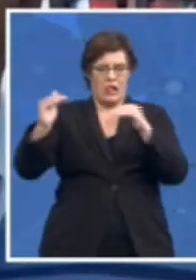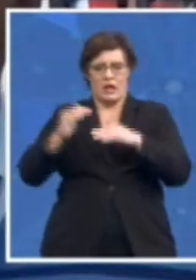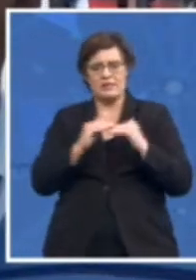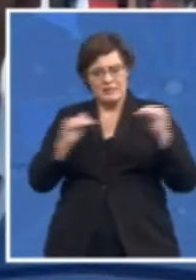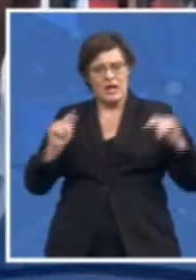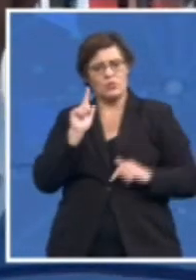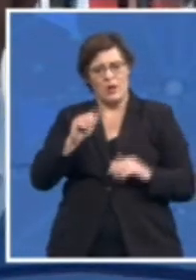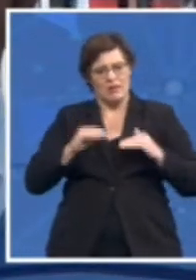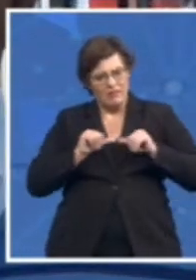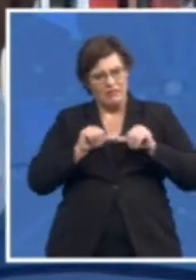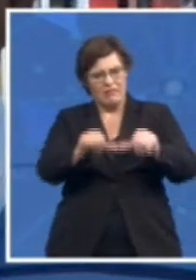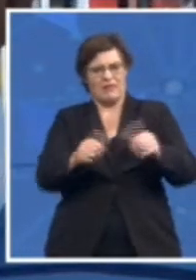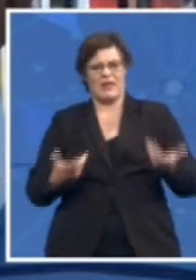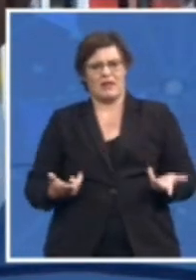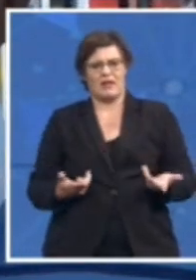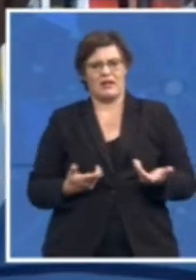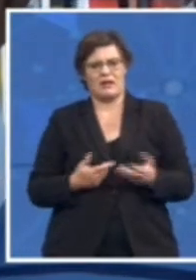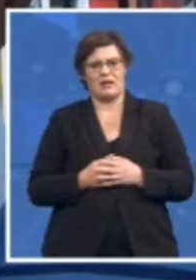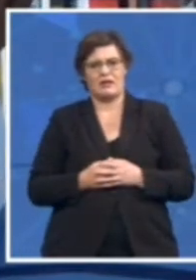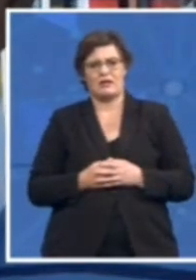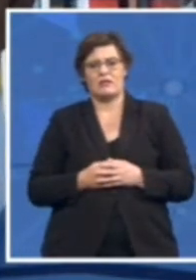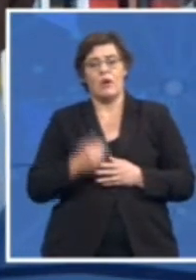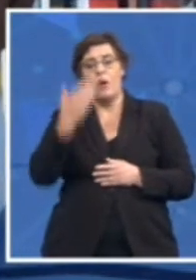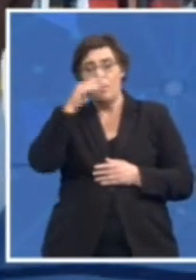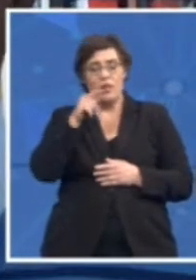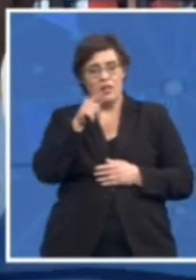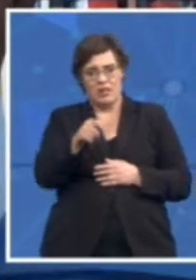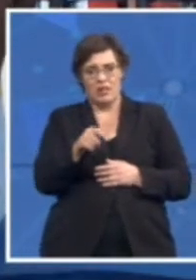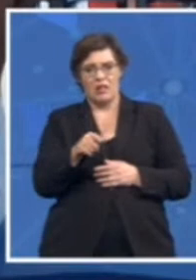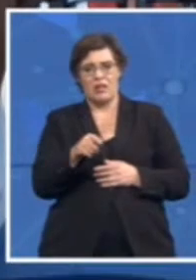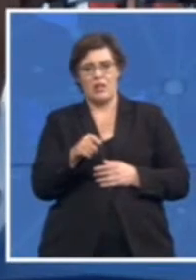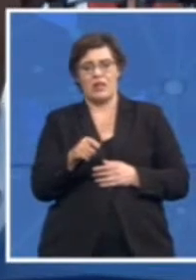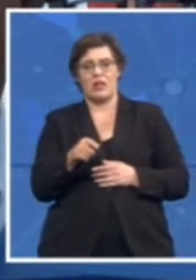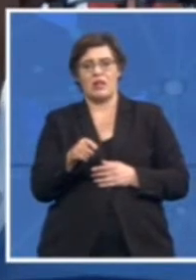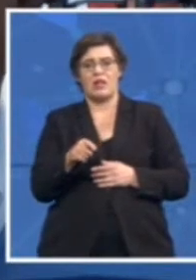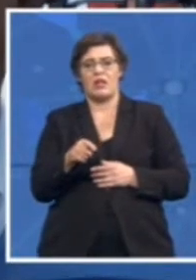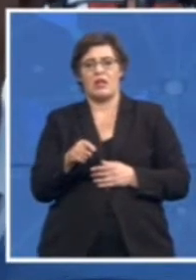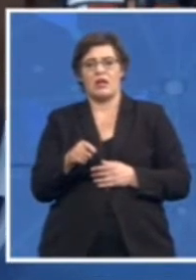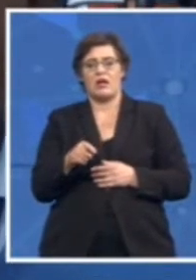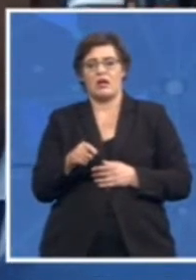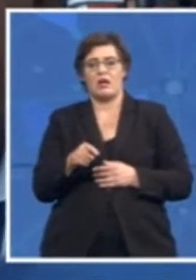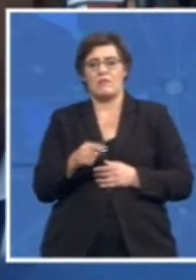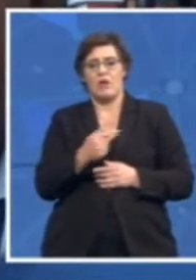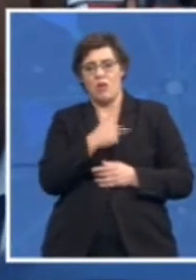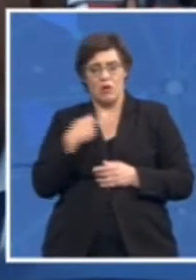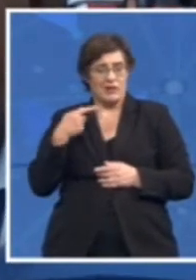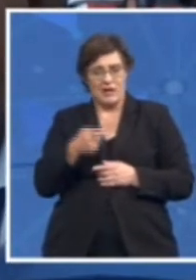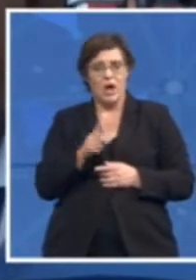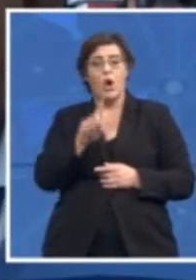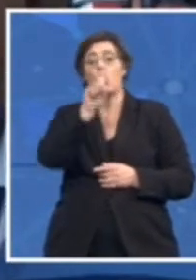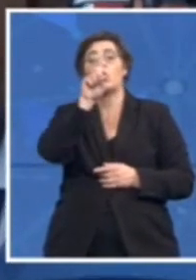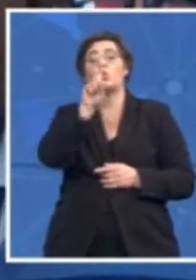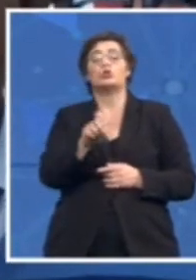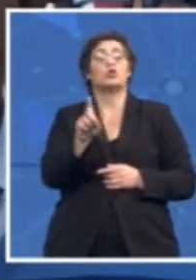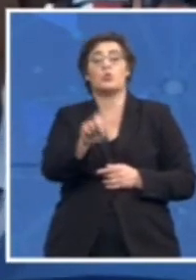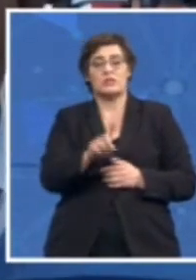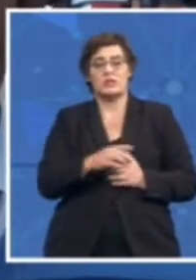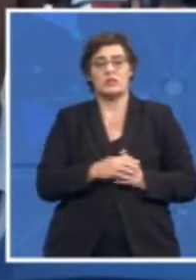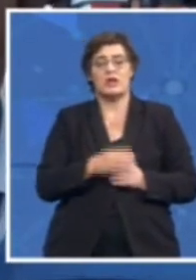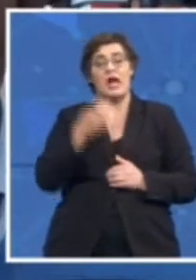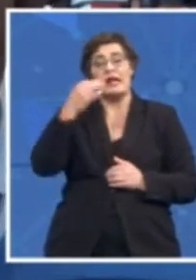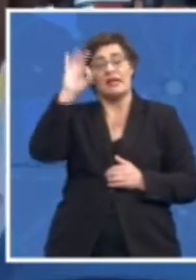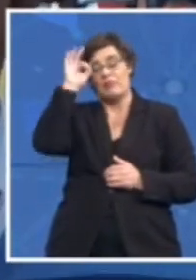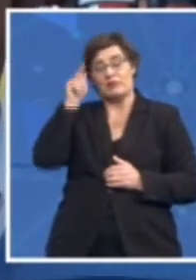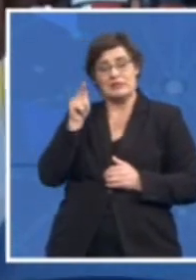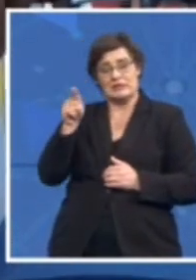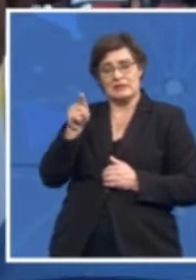I know you have been on the call for much longer than all of us. That question you are asking about the government planning on selling power stations